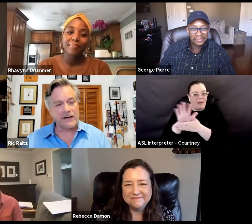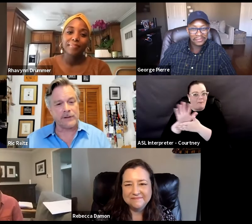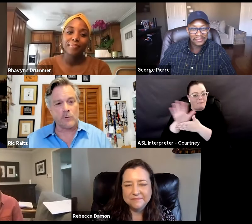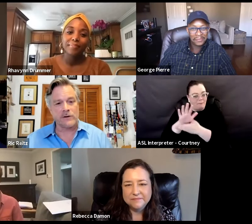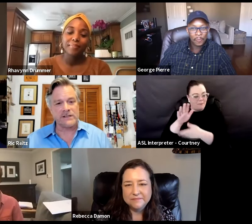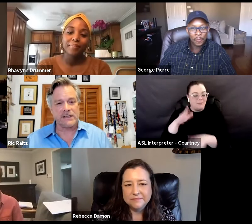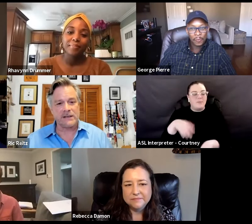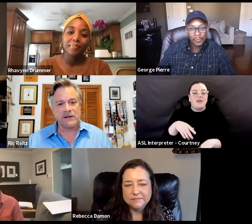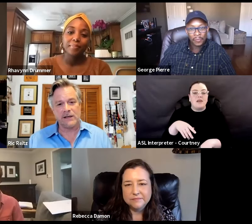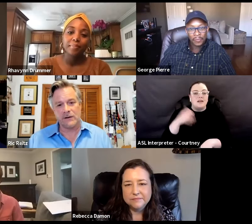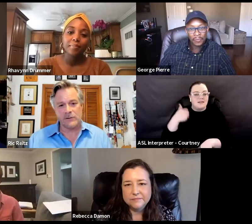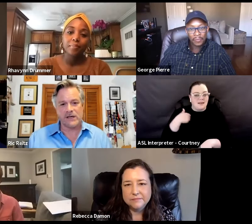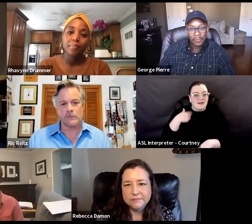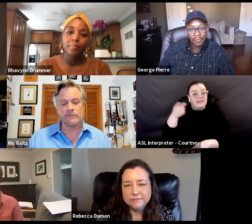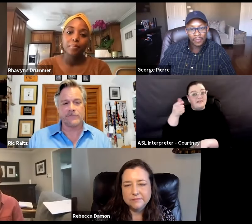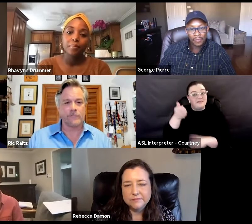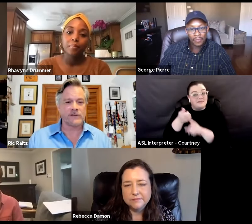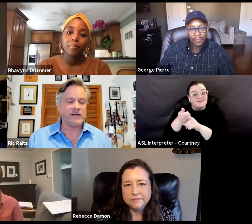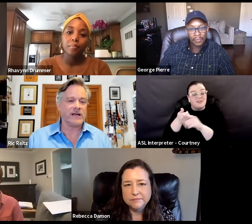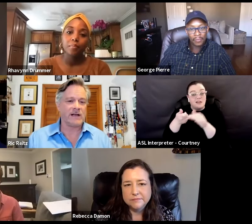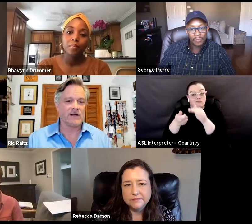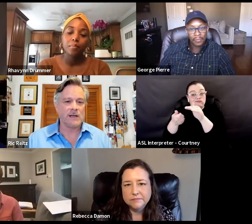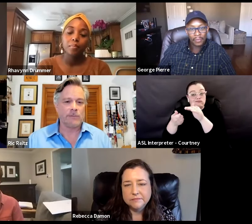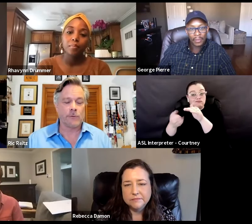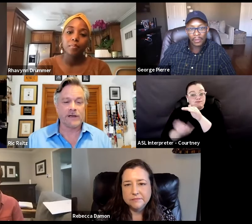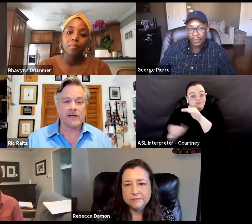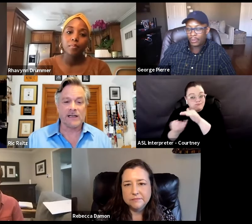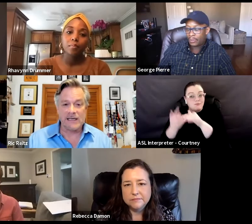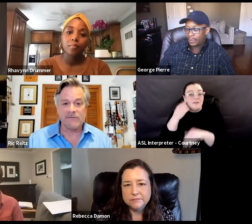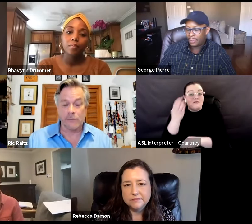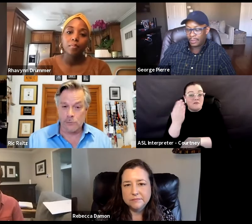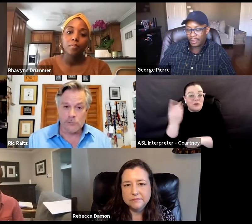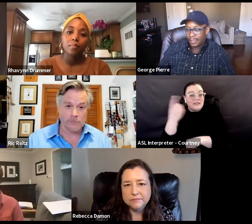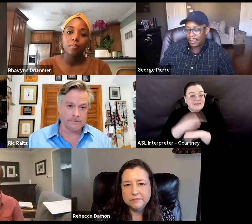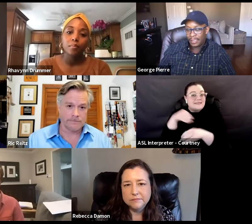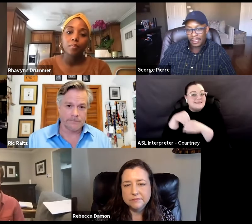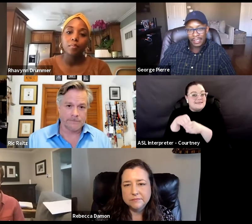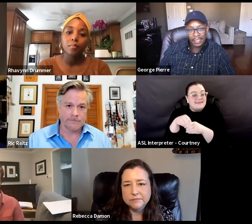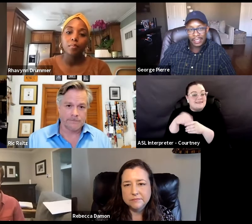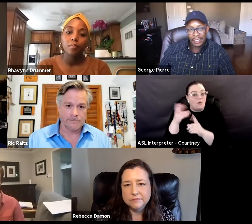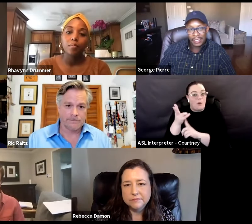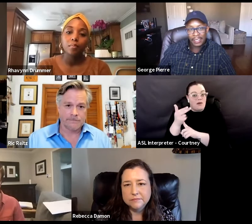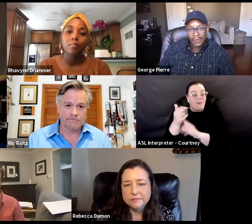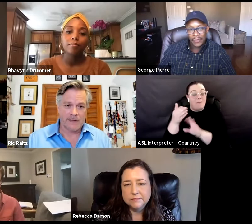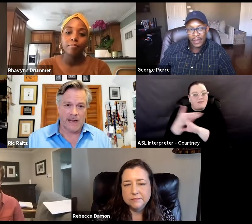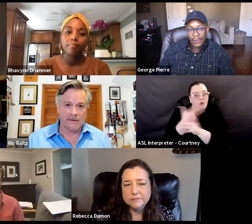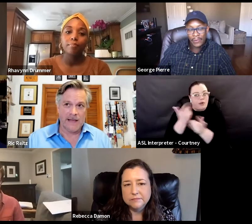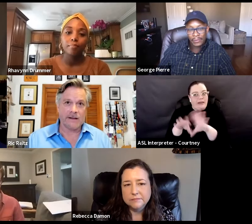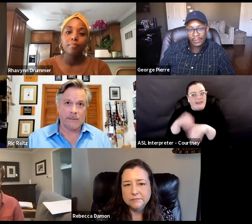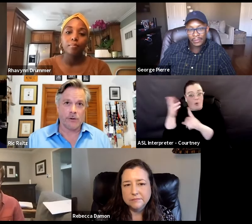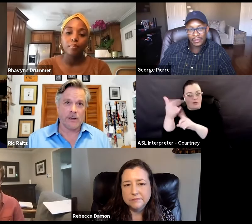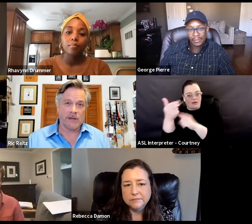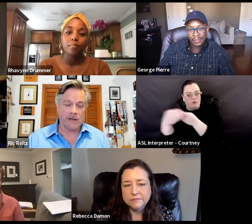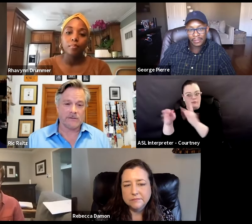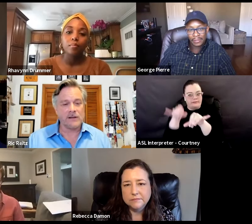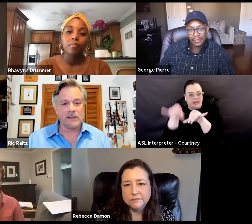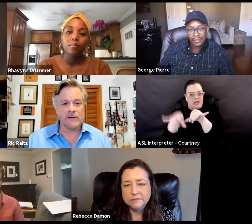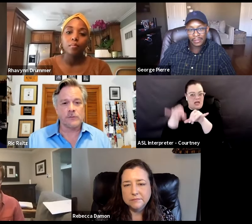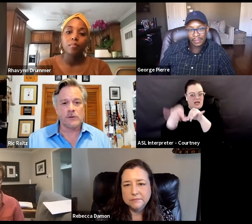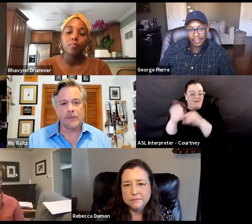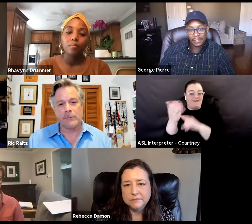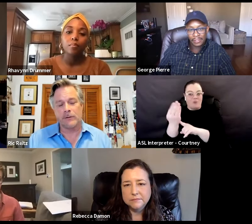himself had to be quarantined in a hotel room for 14 days before he could leave the room. Wow. And then they put him in